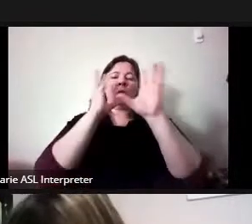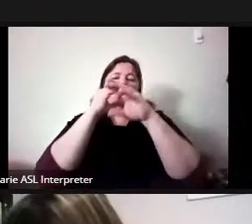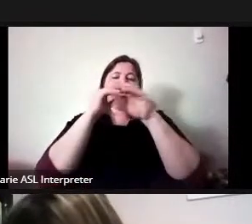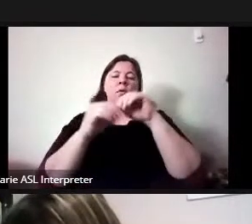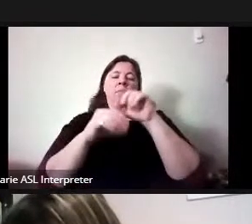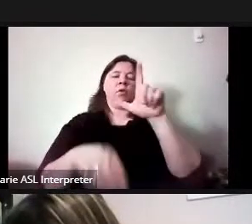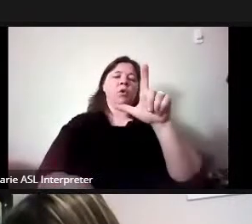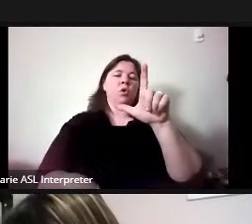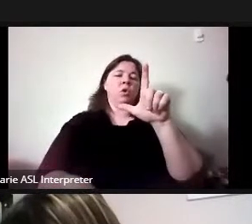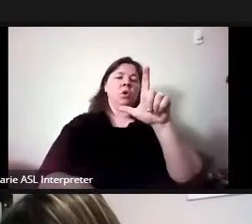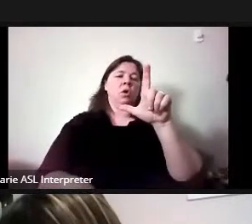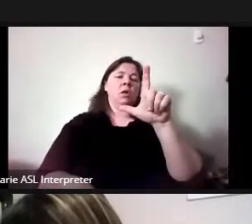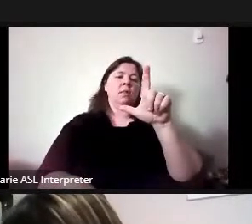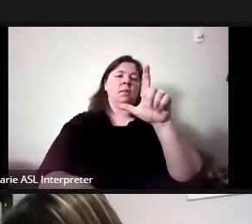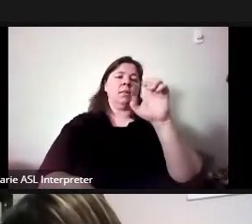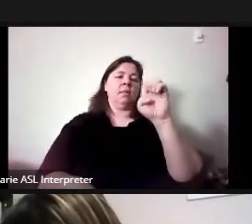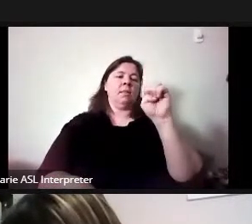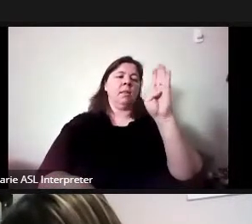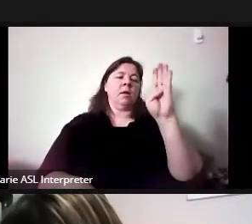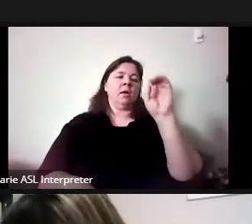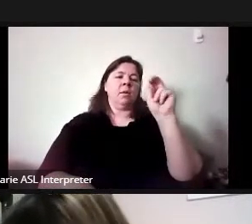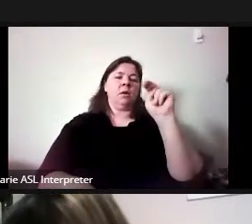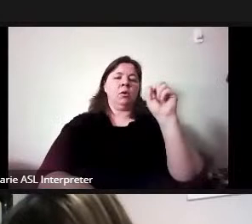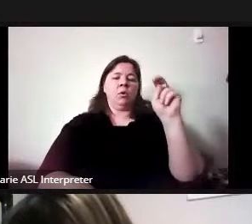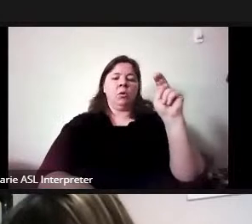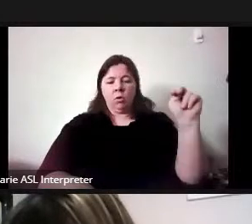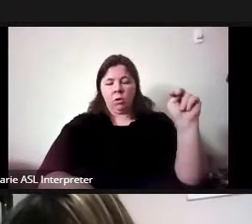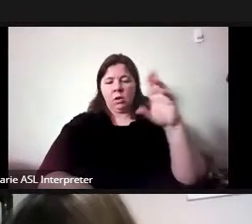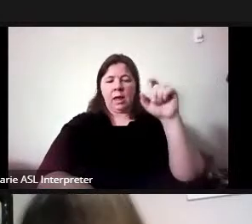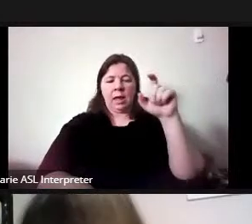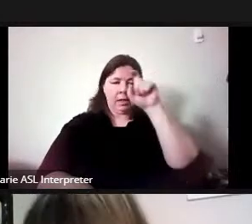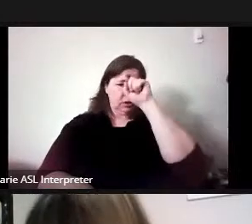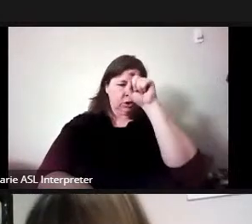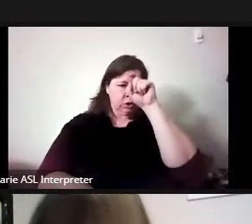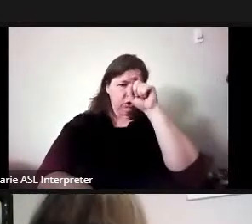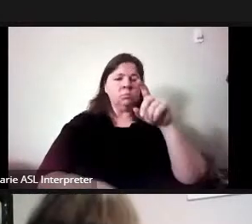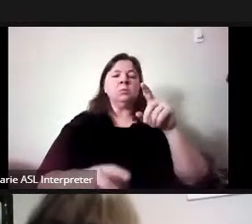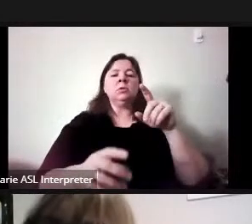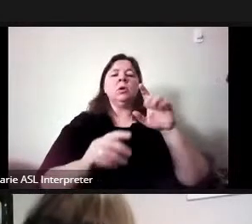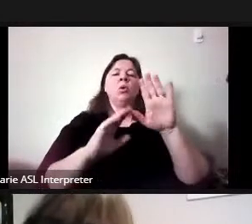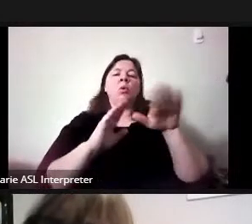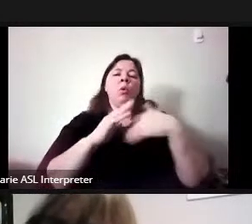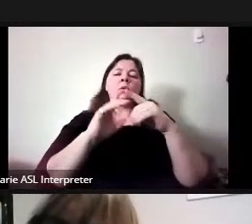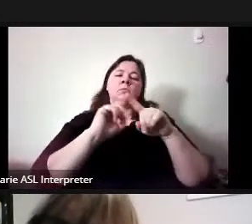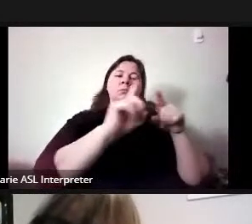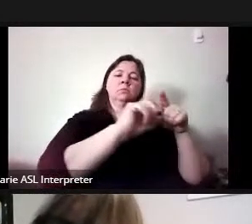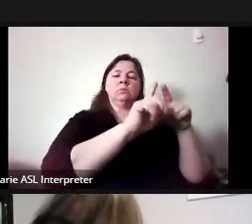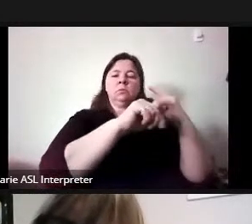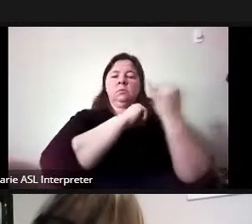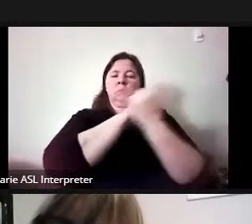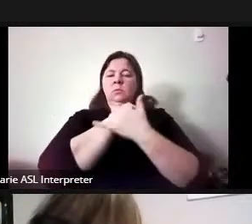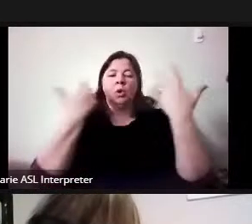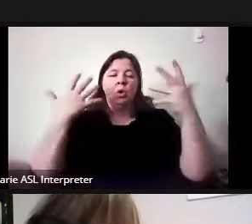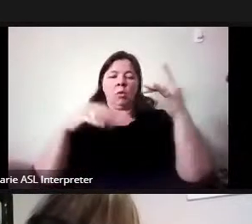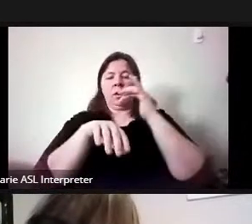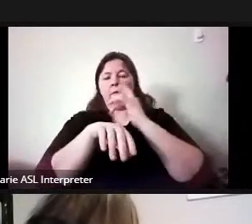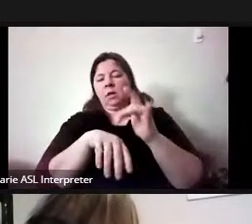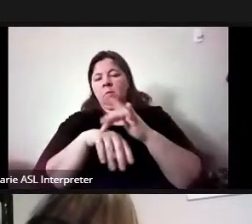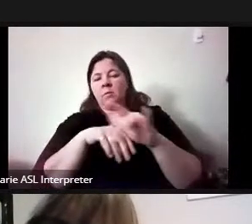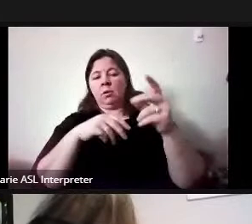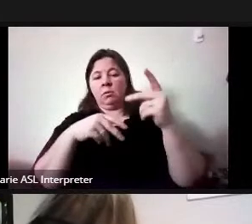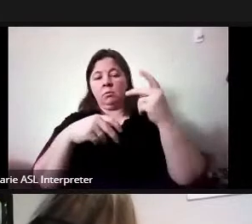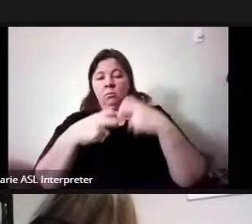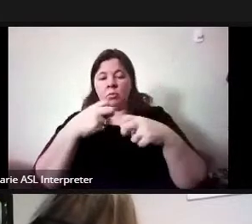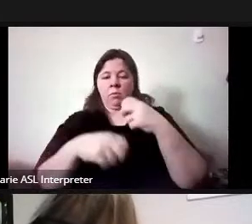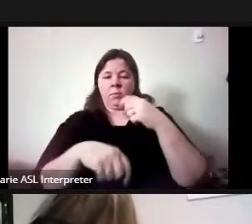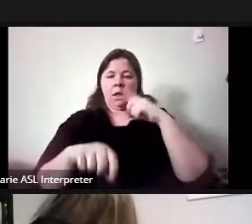Lebanon, Egypt, Tunisia, all these countries. So I think it's already available. The problem is that I